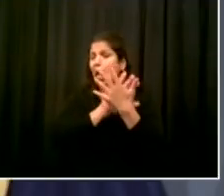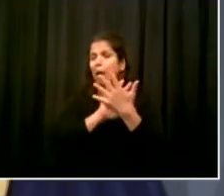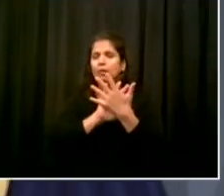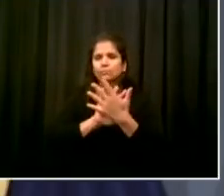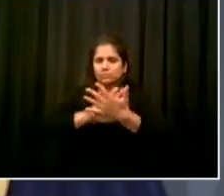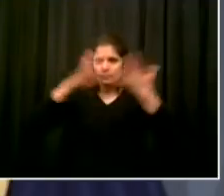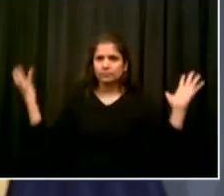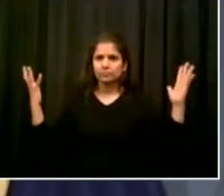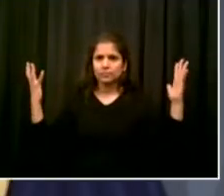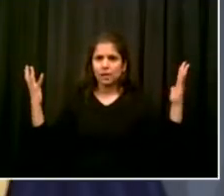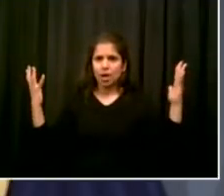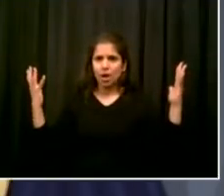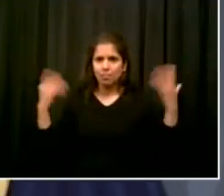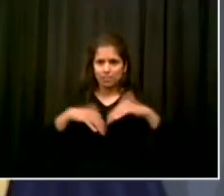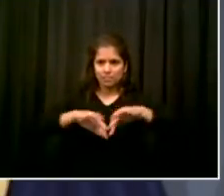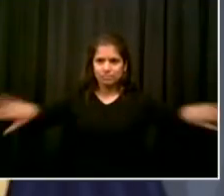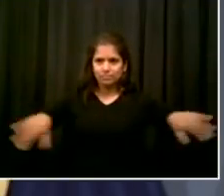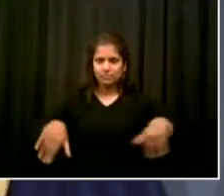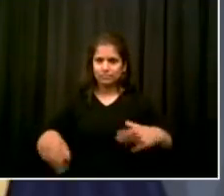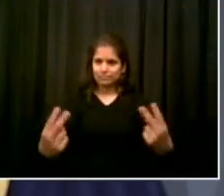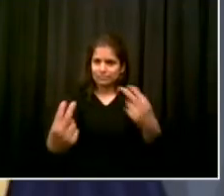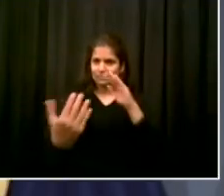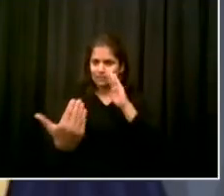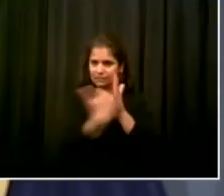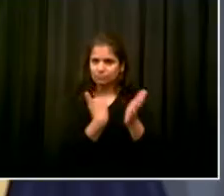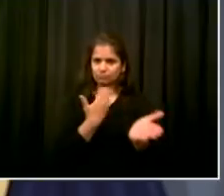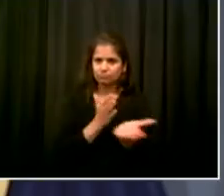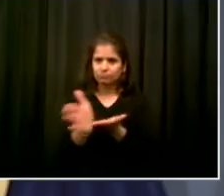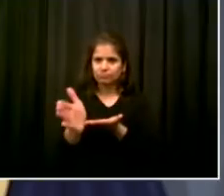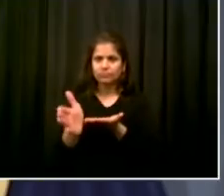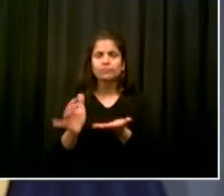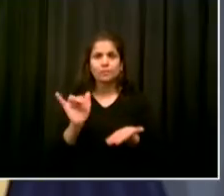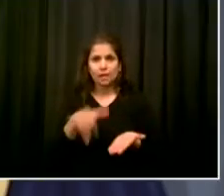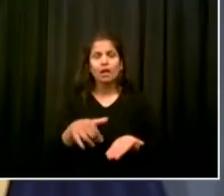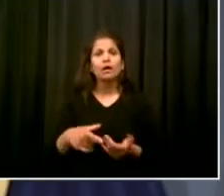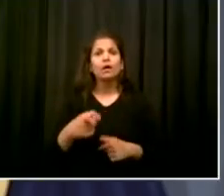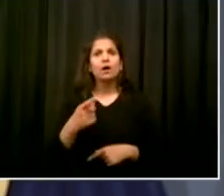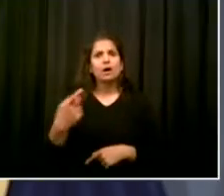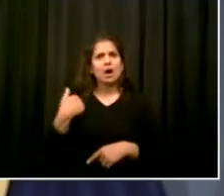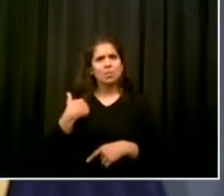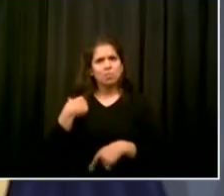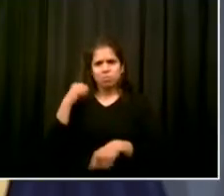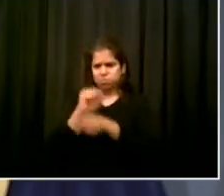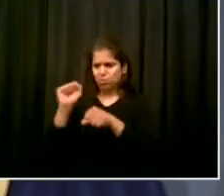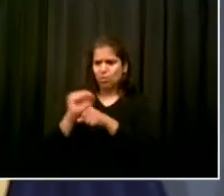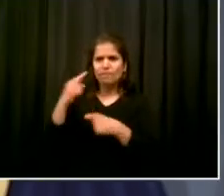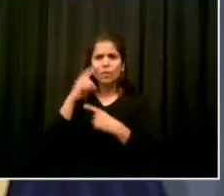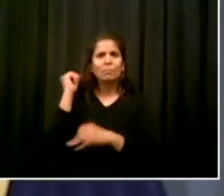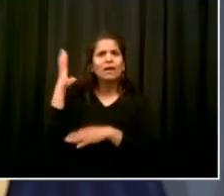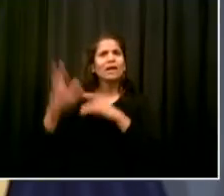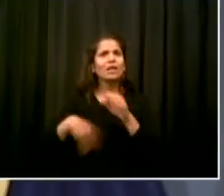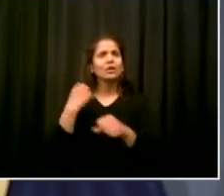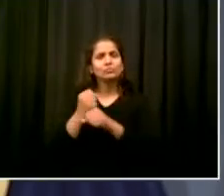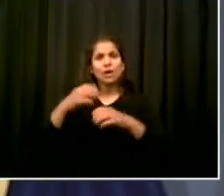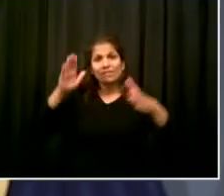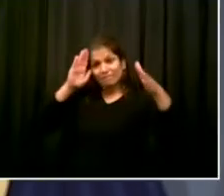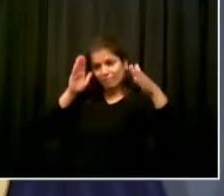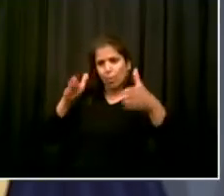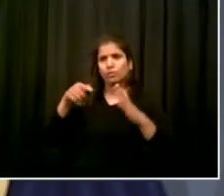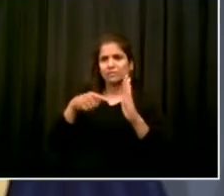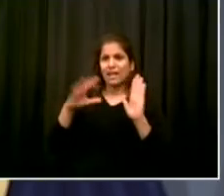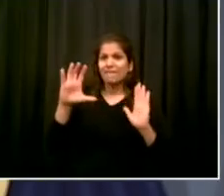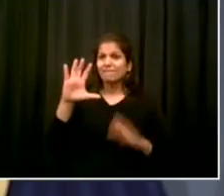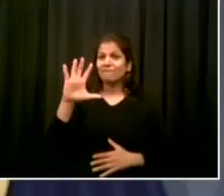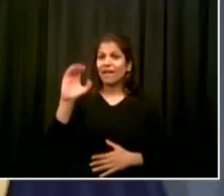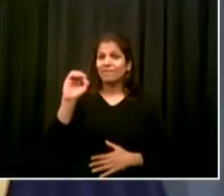because, you know, Bridget, if you think, well, it would be fine to just go do something even though it was illegal, that would be overturned really